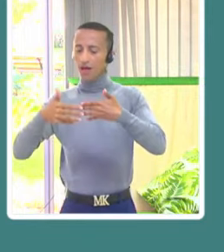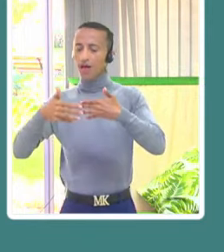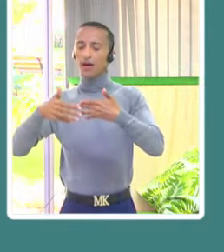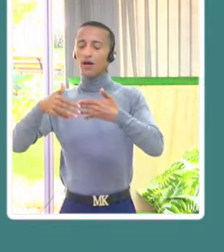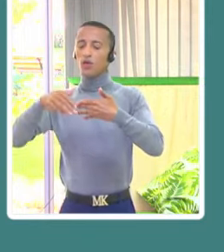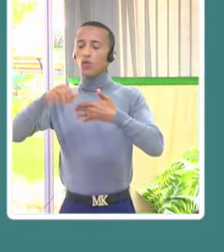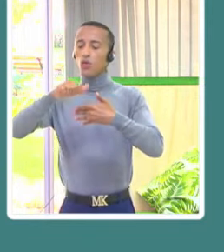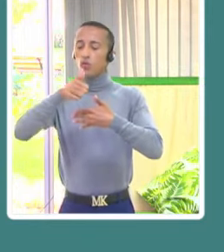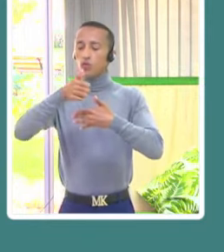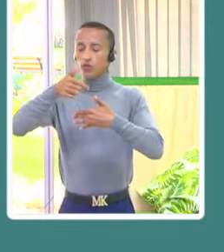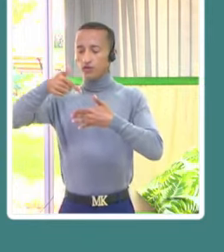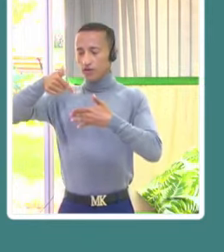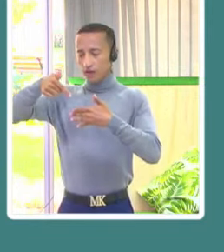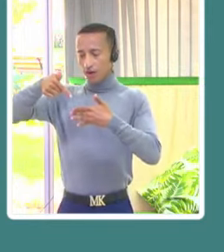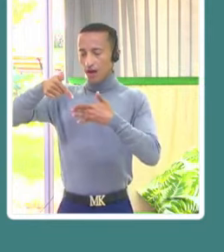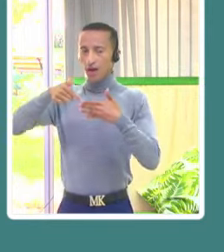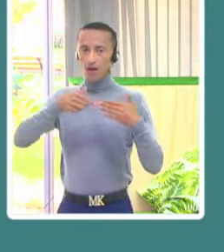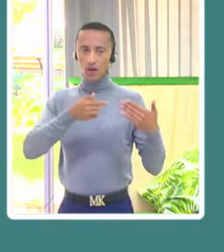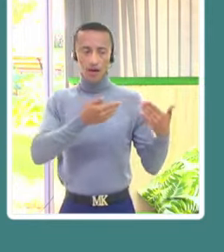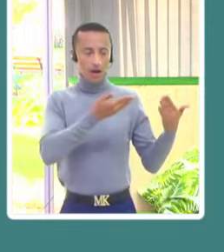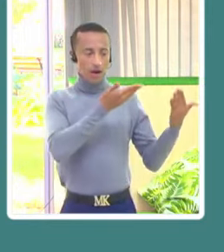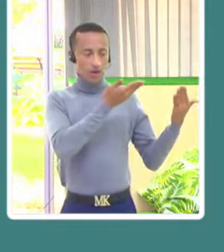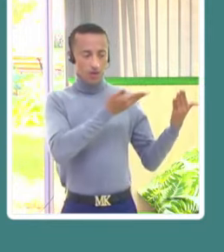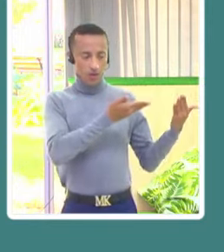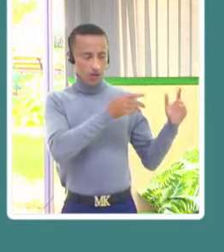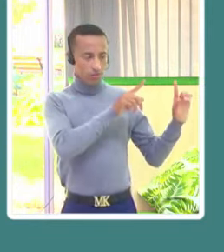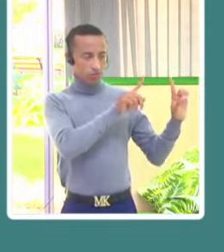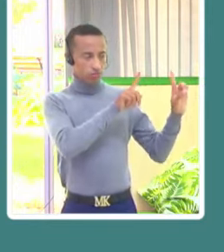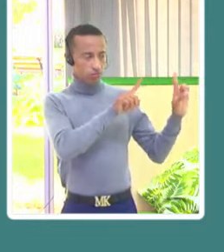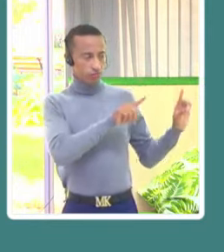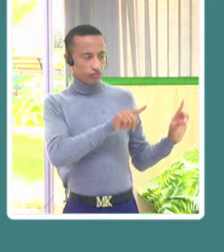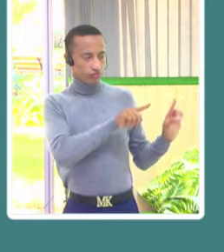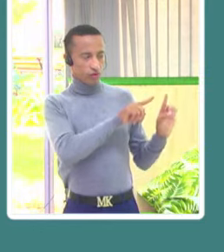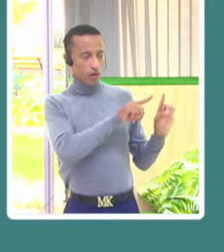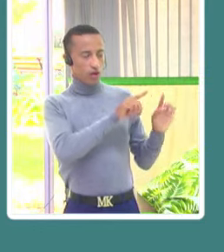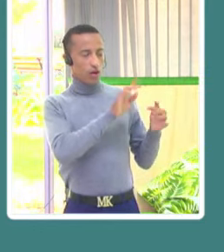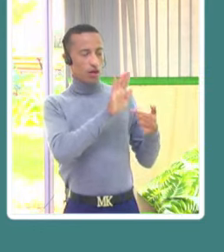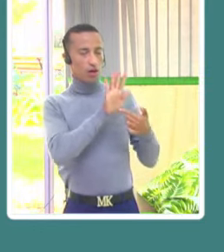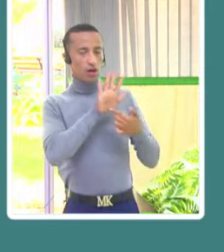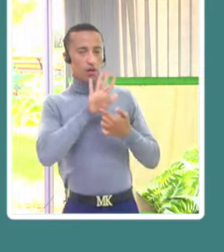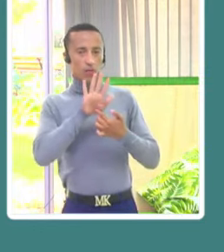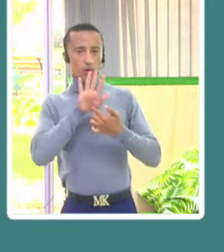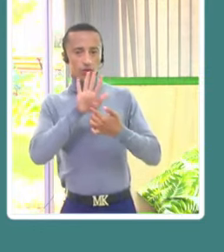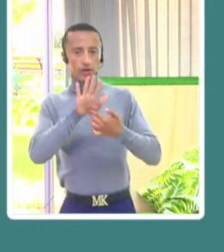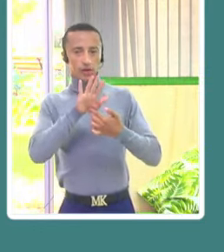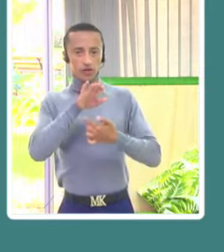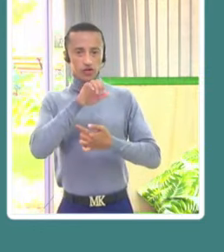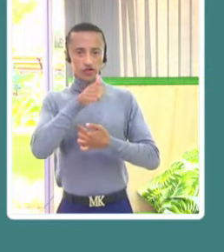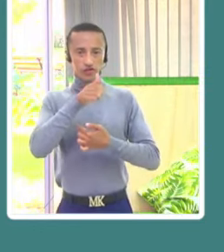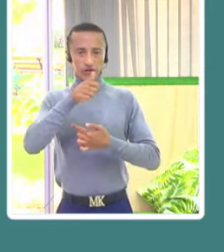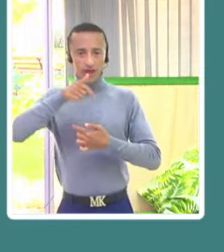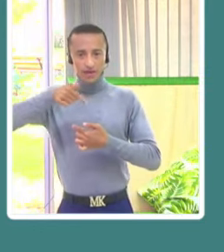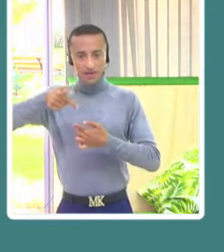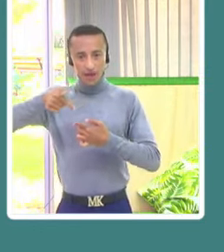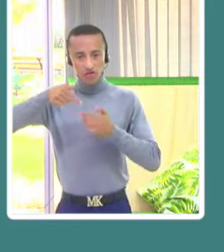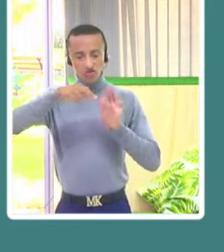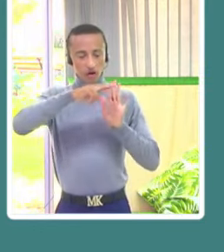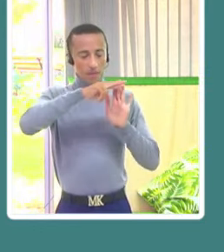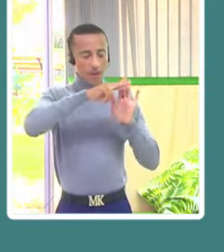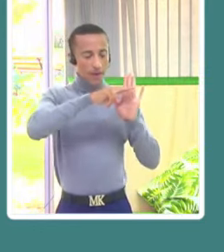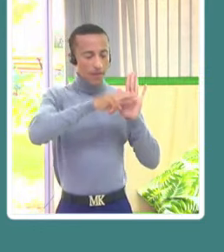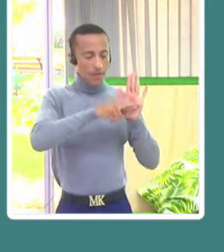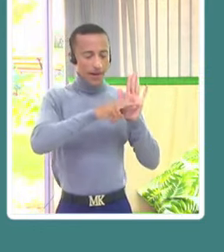And the length of those arrows rays, and we don't have a proper methodology,